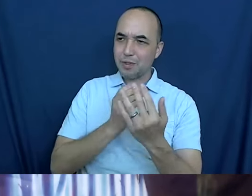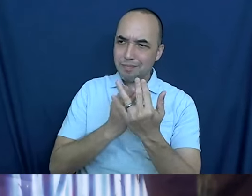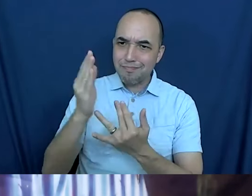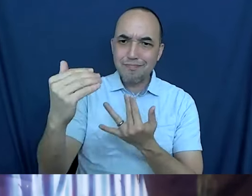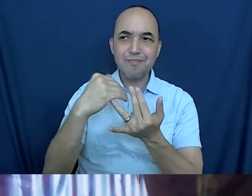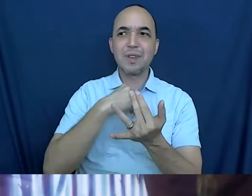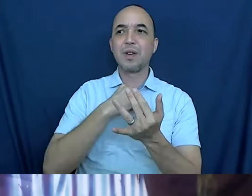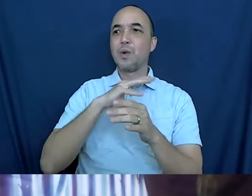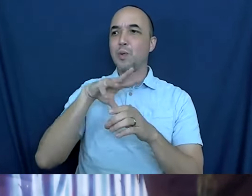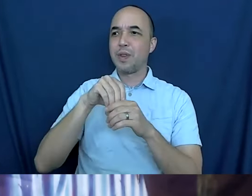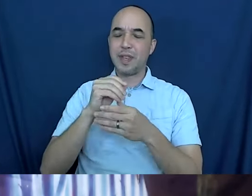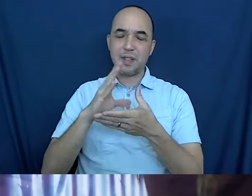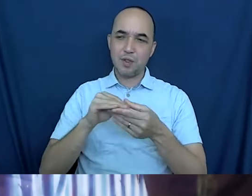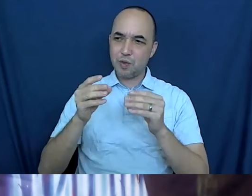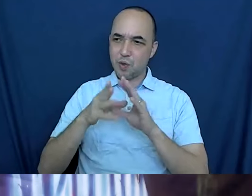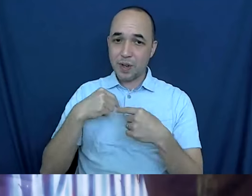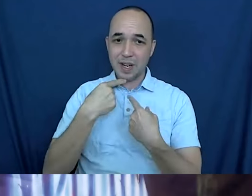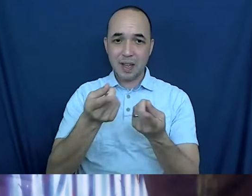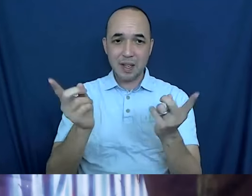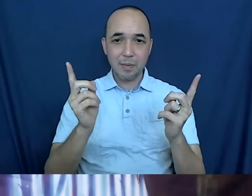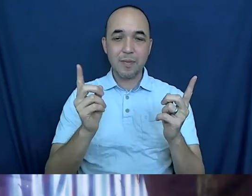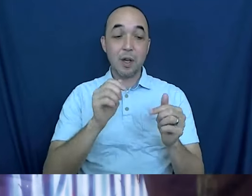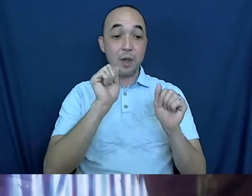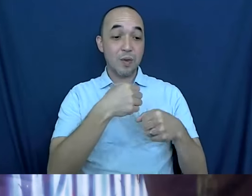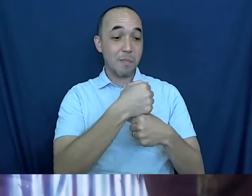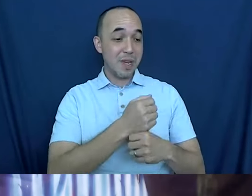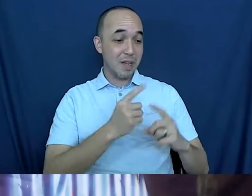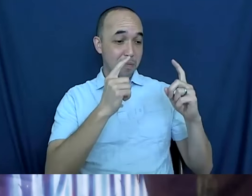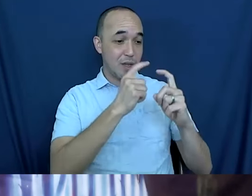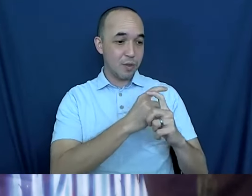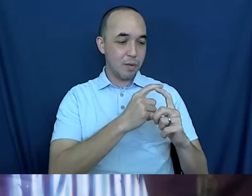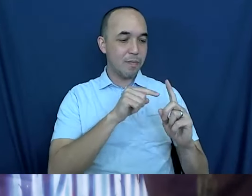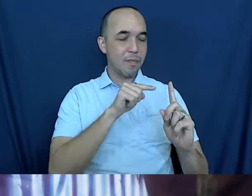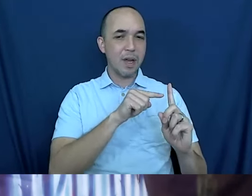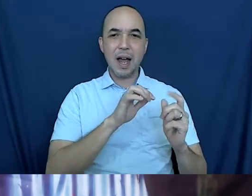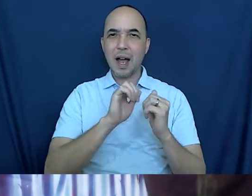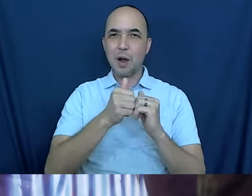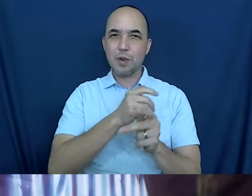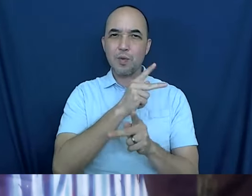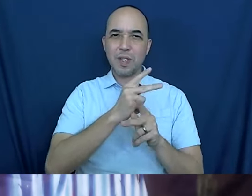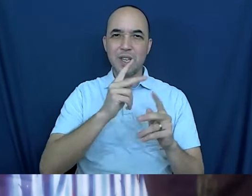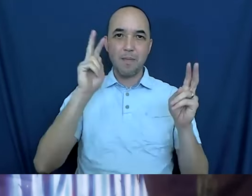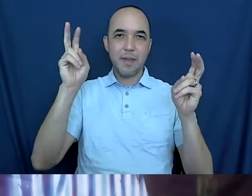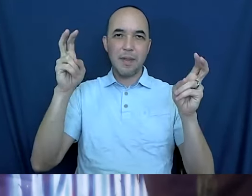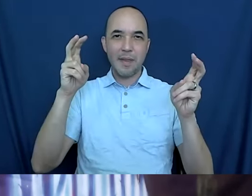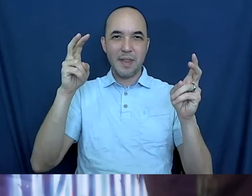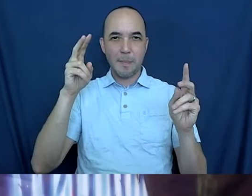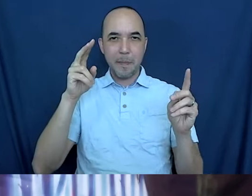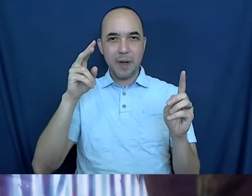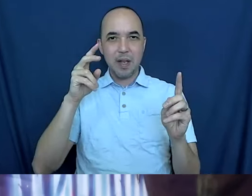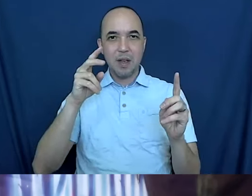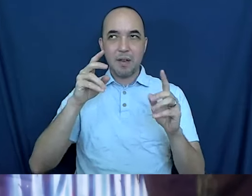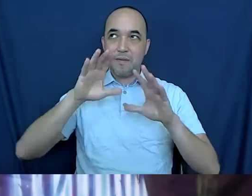expect. It's one thing to just make a puzzle. It's a whole other thing to keep a theme in mind and then build a puzzle around